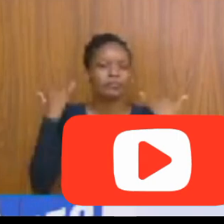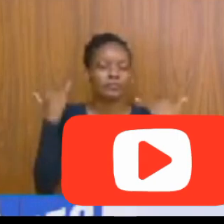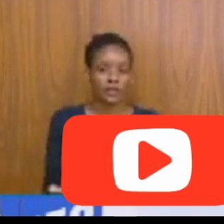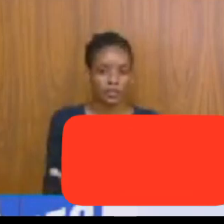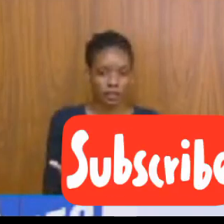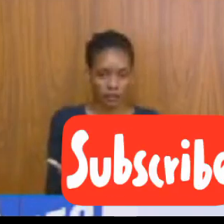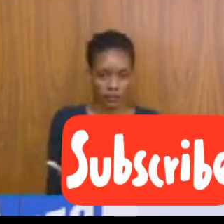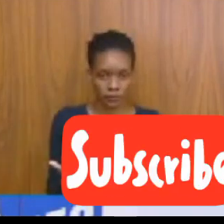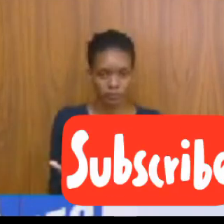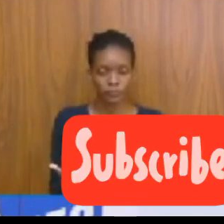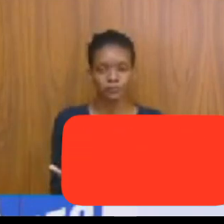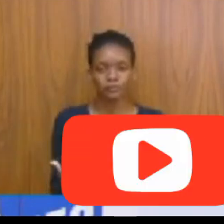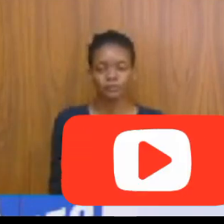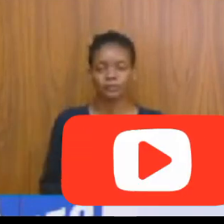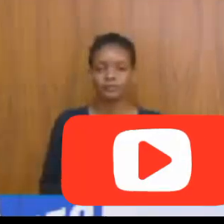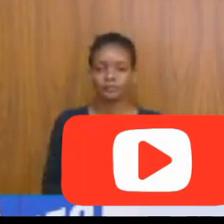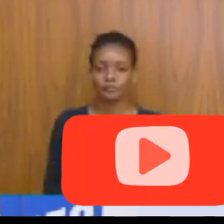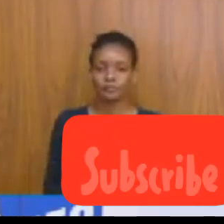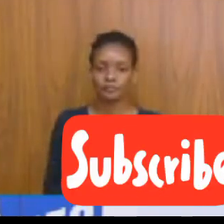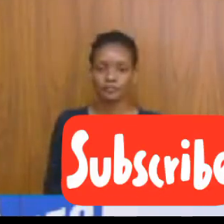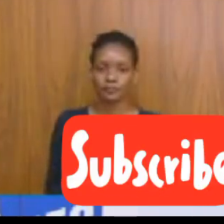Now,